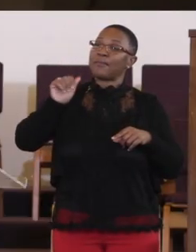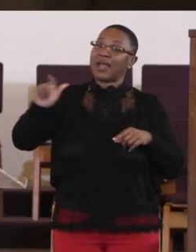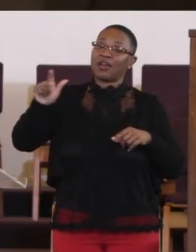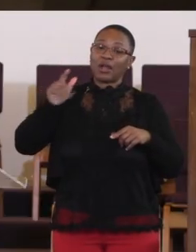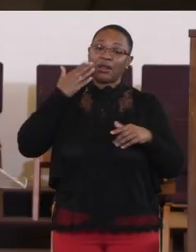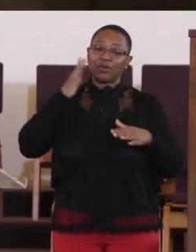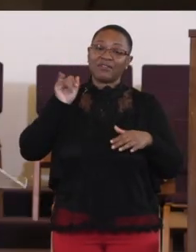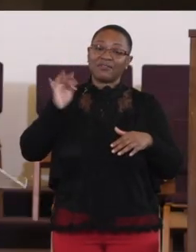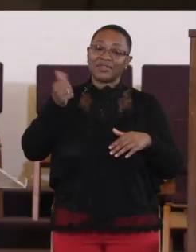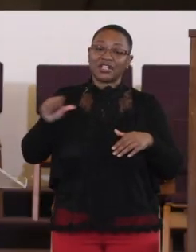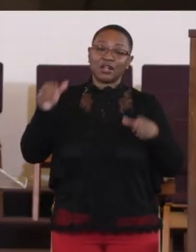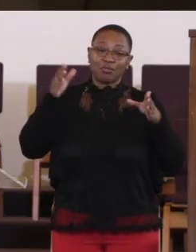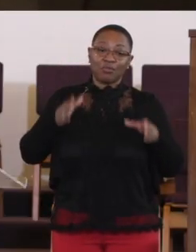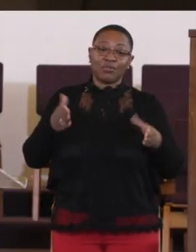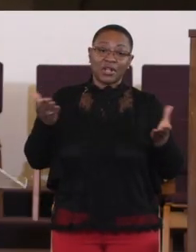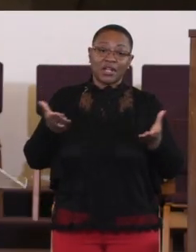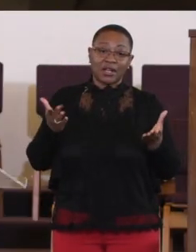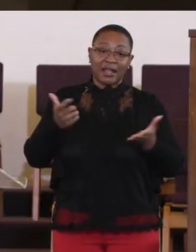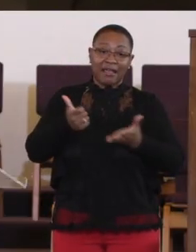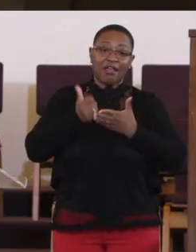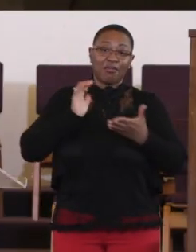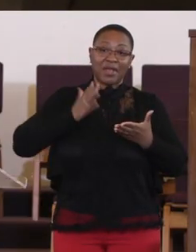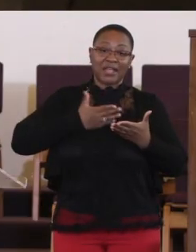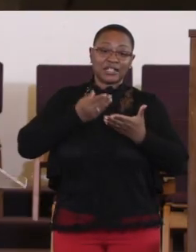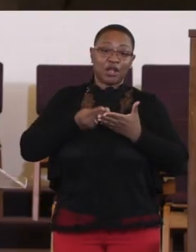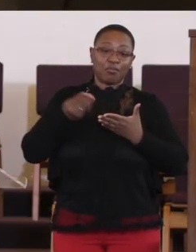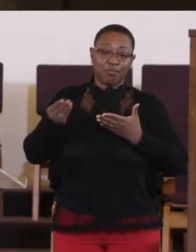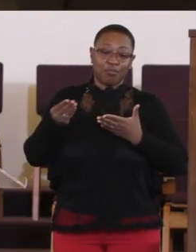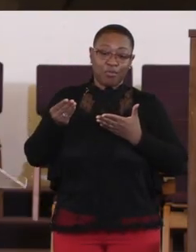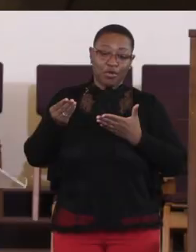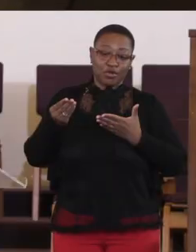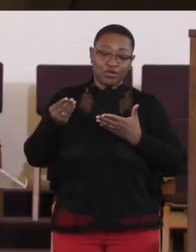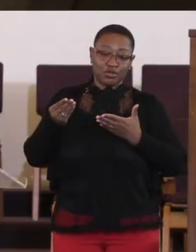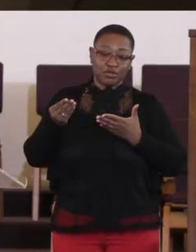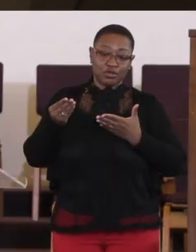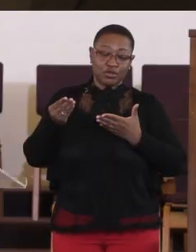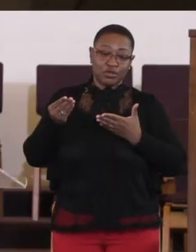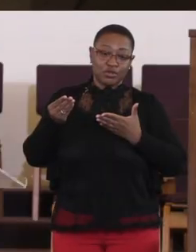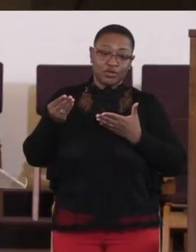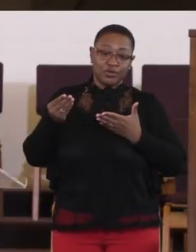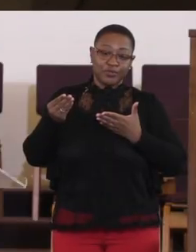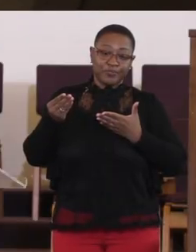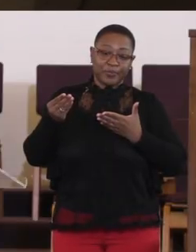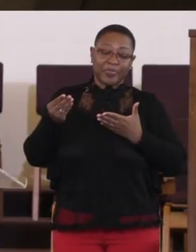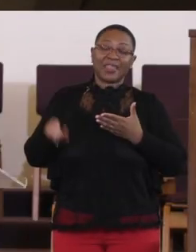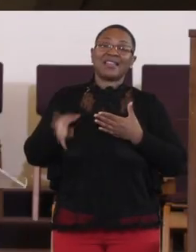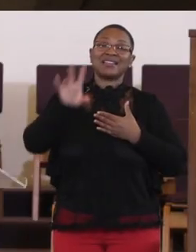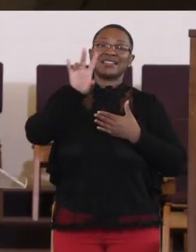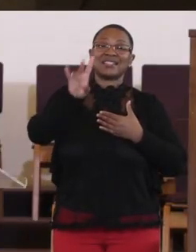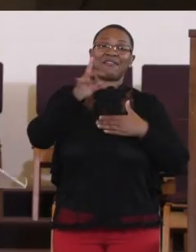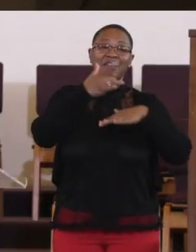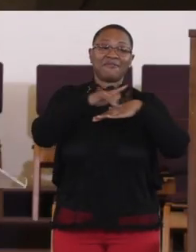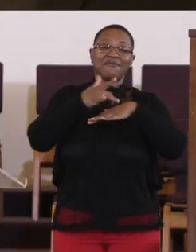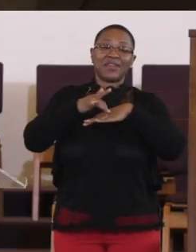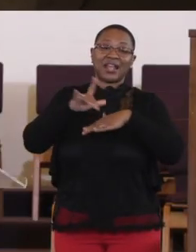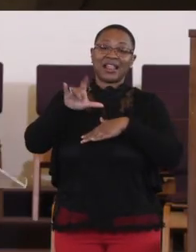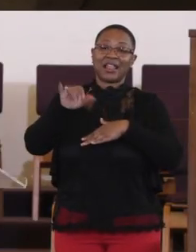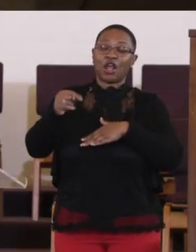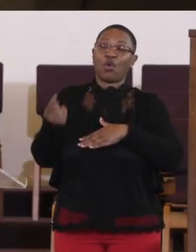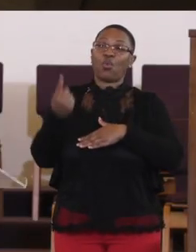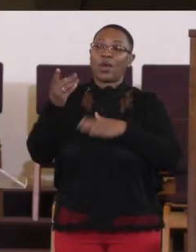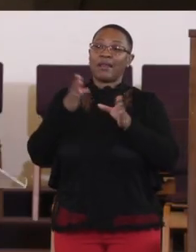here that can help us purchase 7 vacant lots, and one of them is a